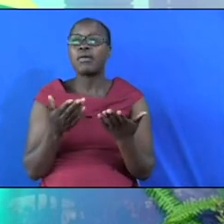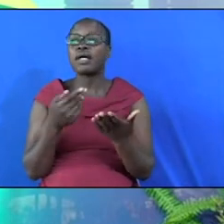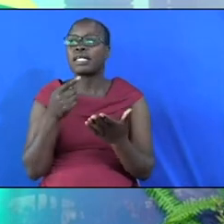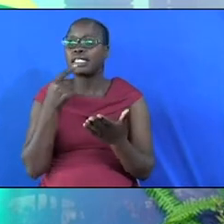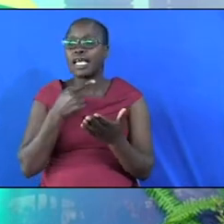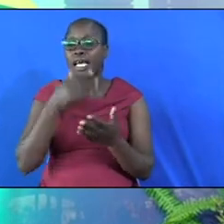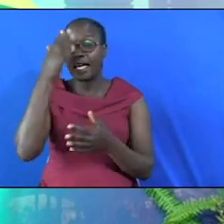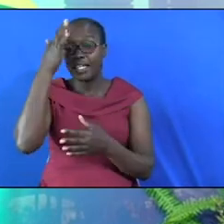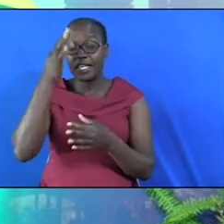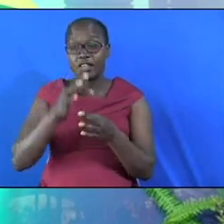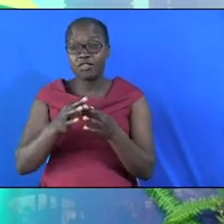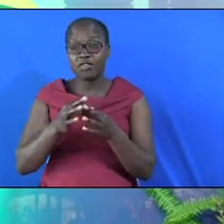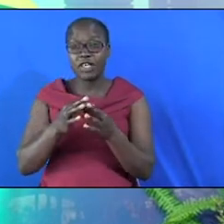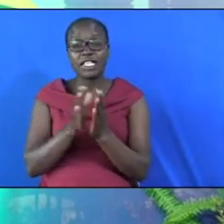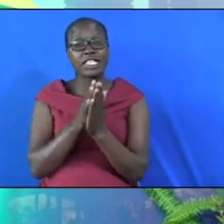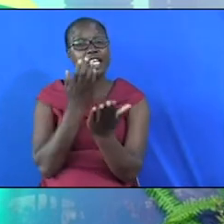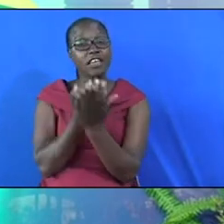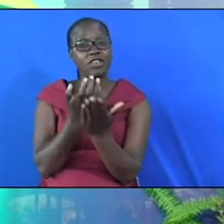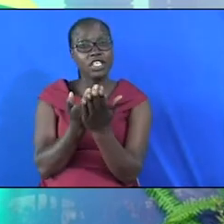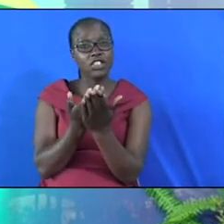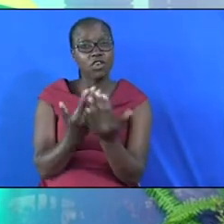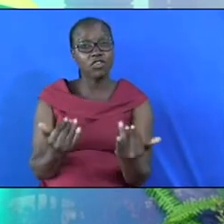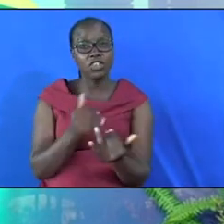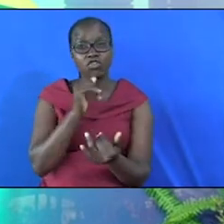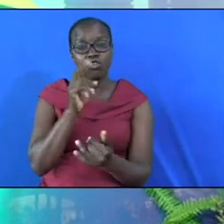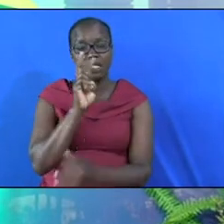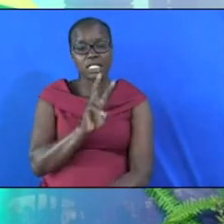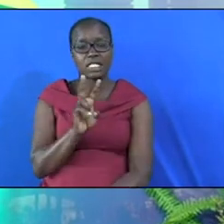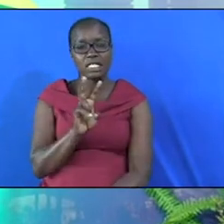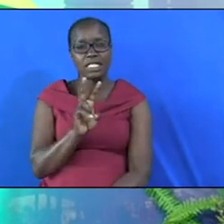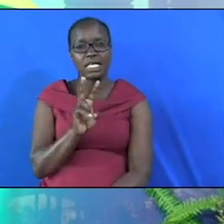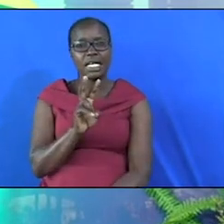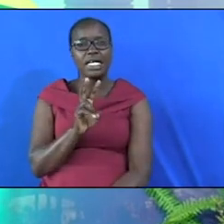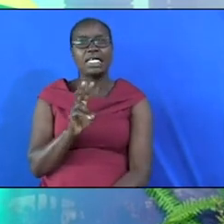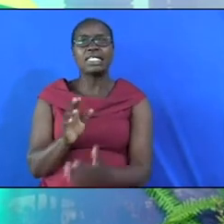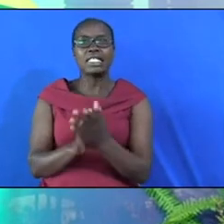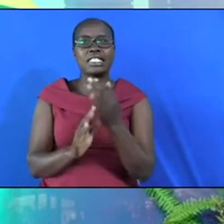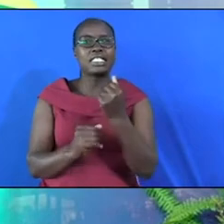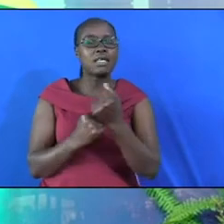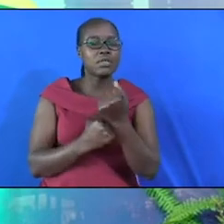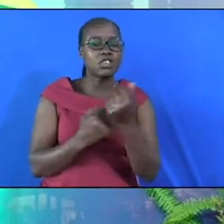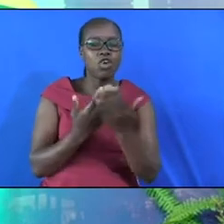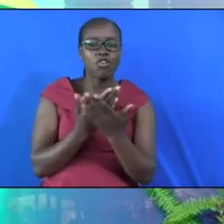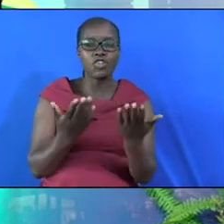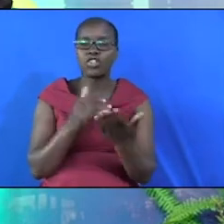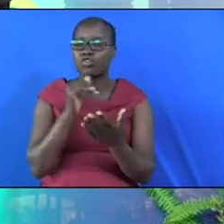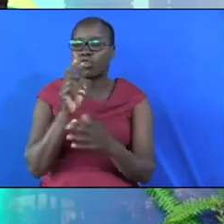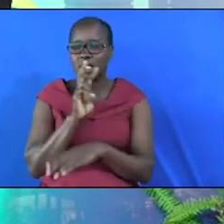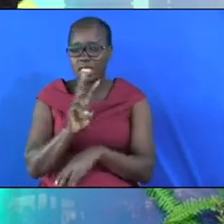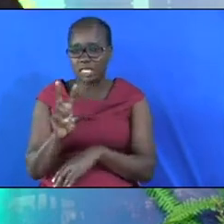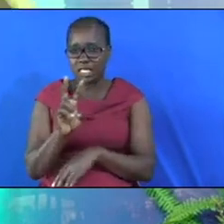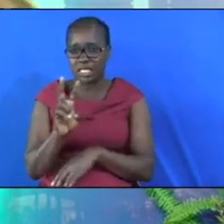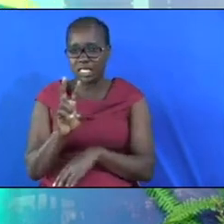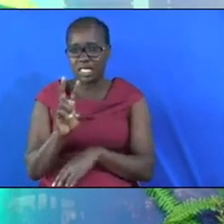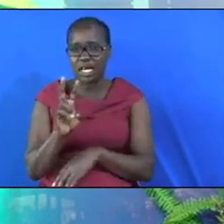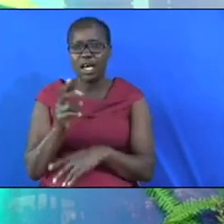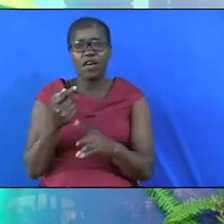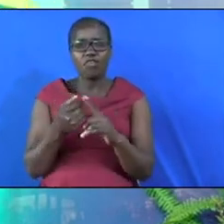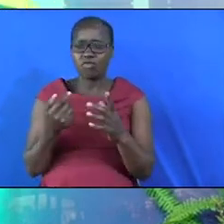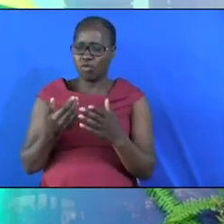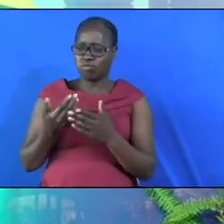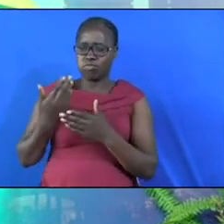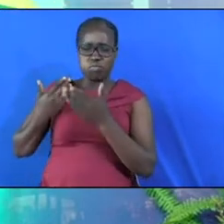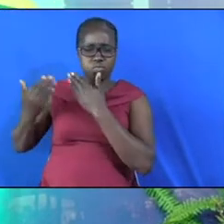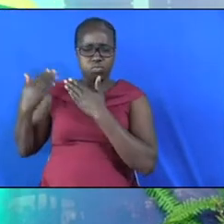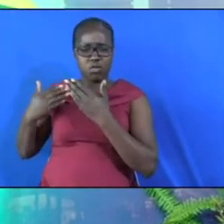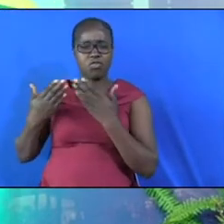says that faith is the evidence of things not seen, is the substance of things not seen. For without faith, it